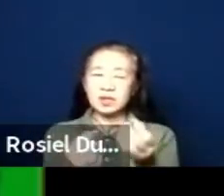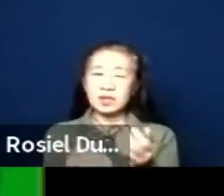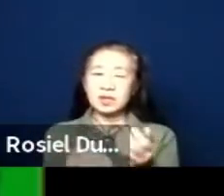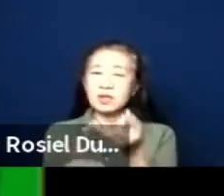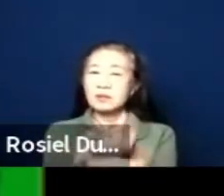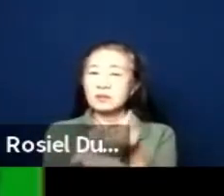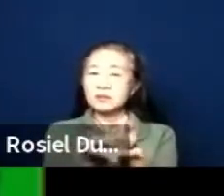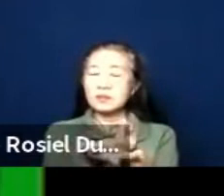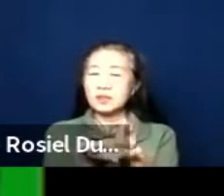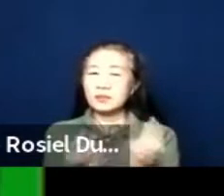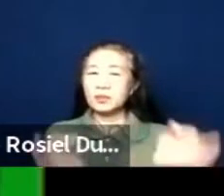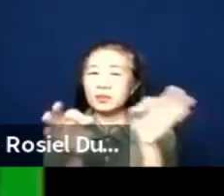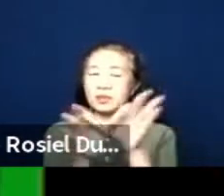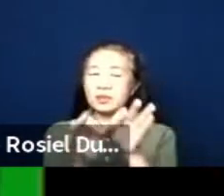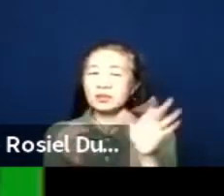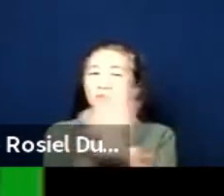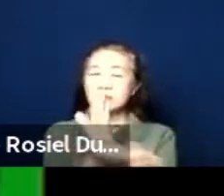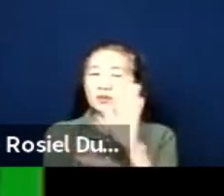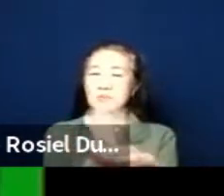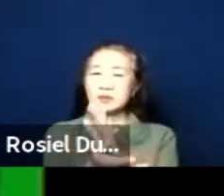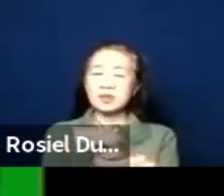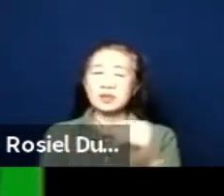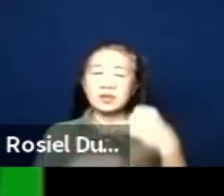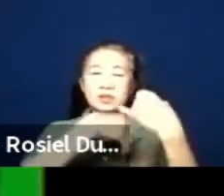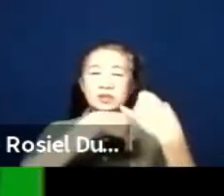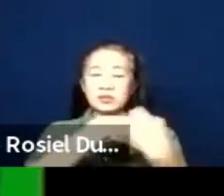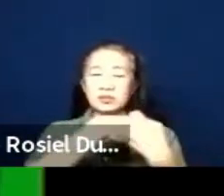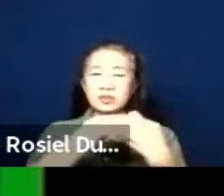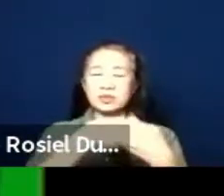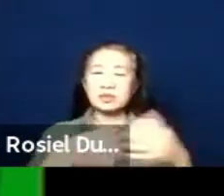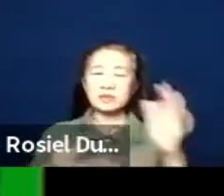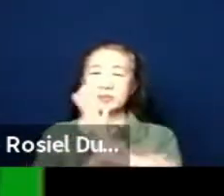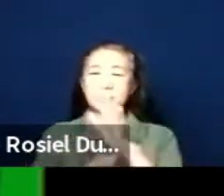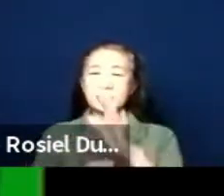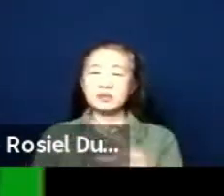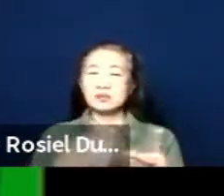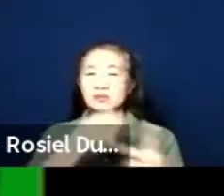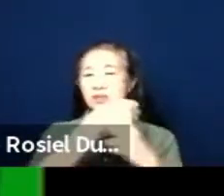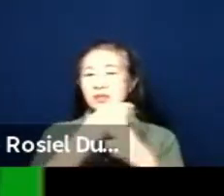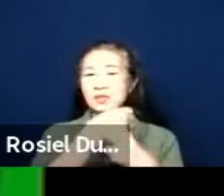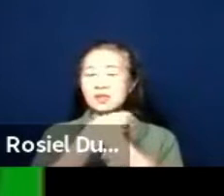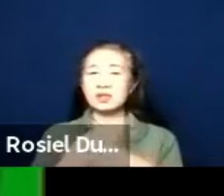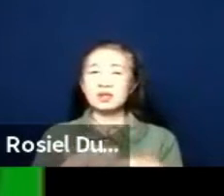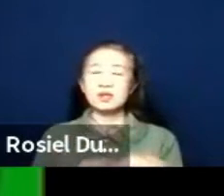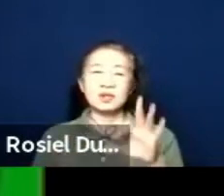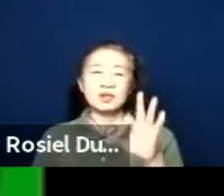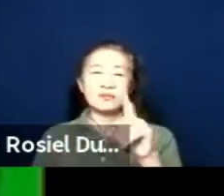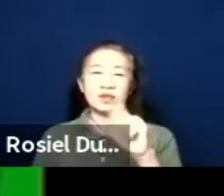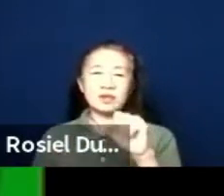Important family documents such as copies of insurance policies, or you can save it in your flash drive, make